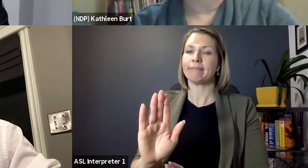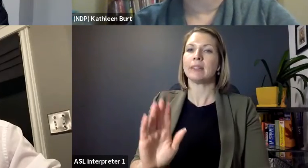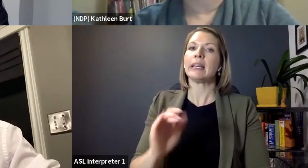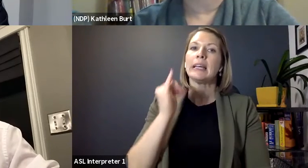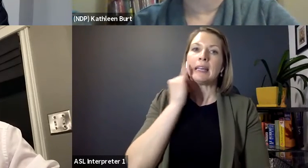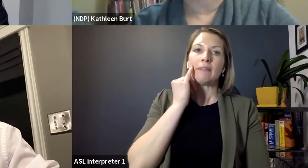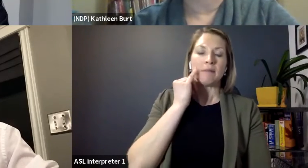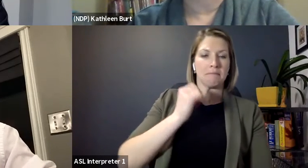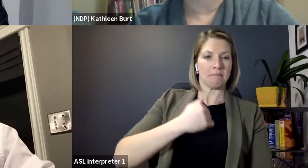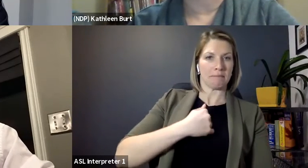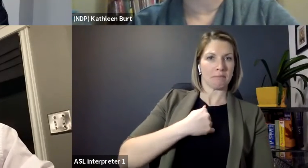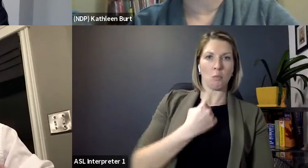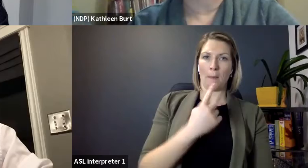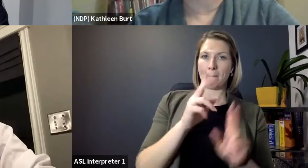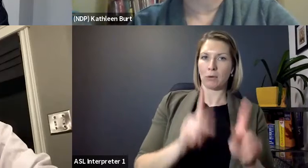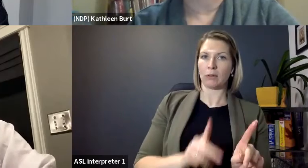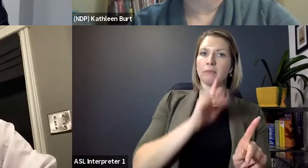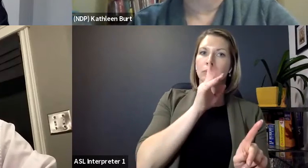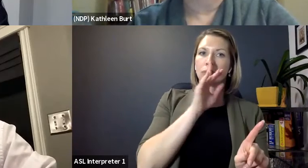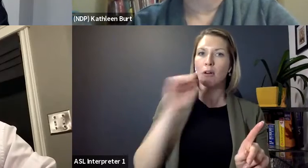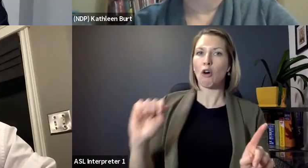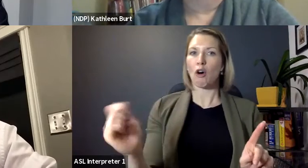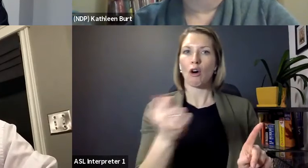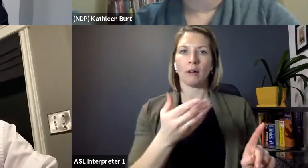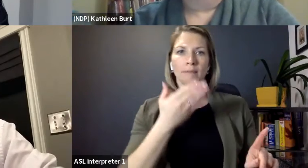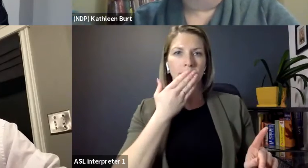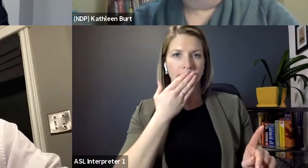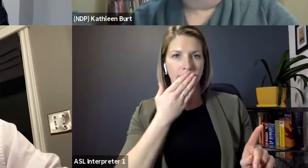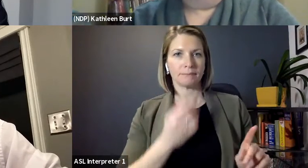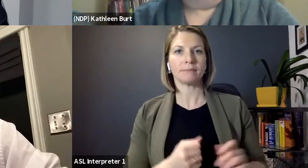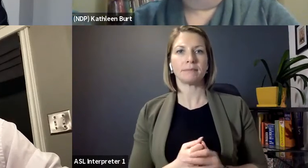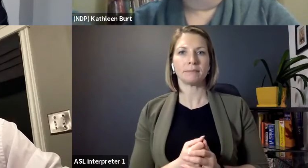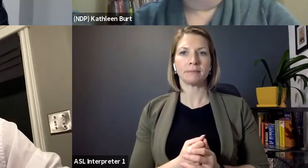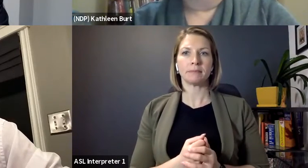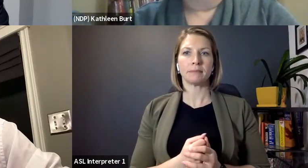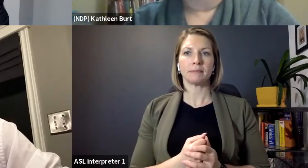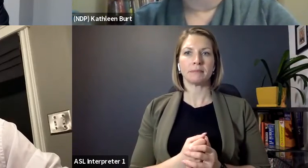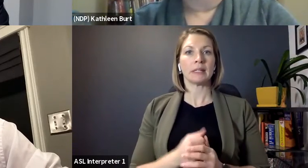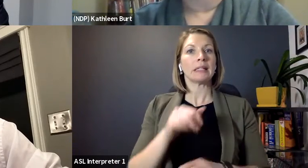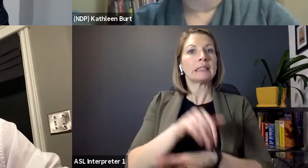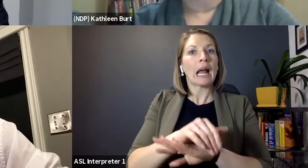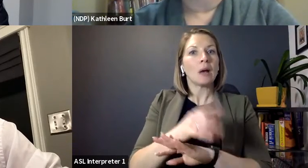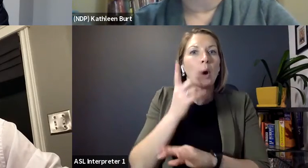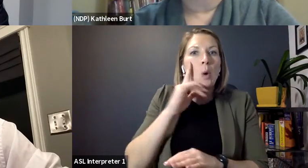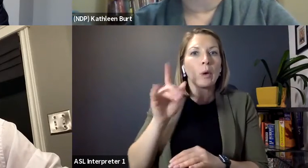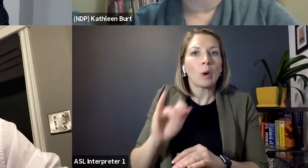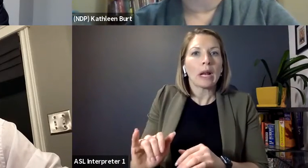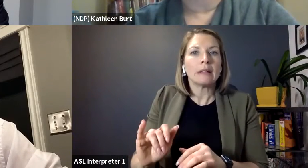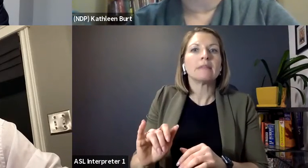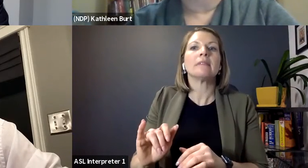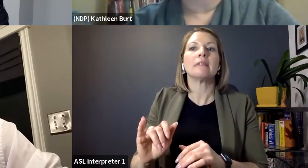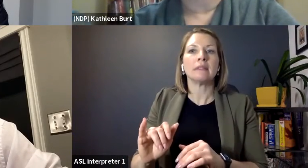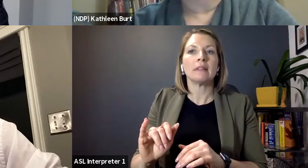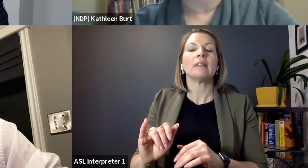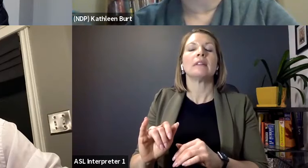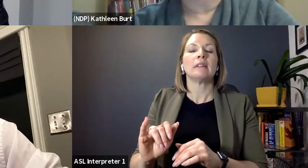while I or the other candidate speaks. The format of tonight's forum and the content of the questions were